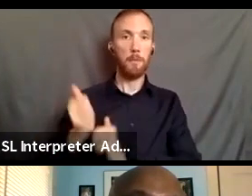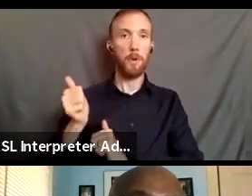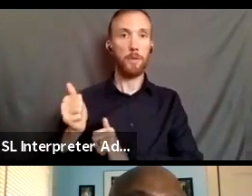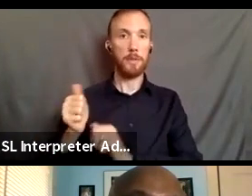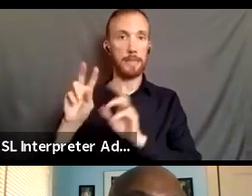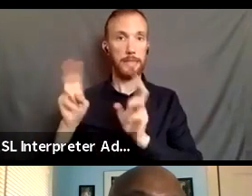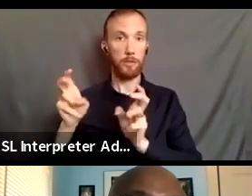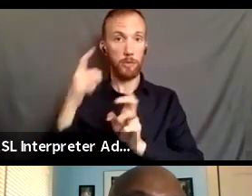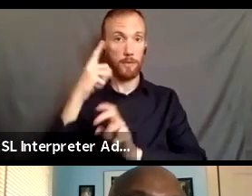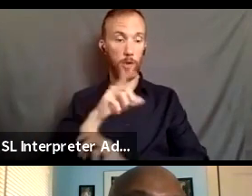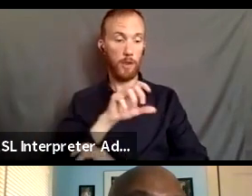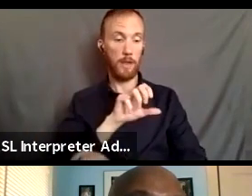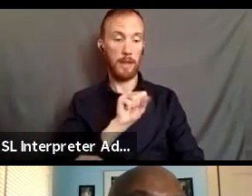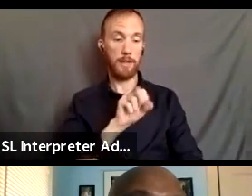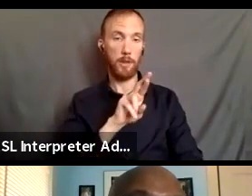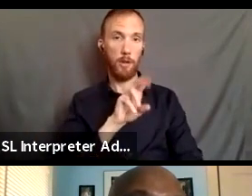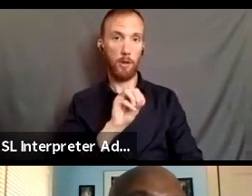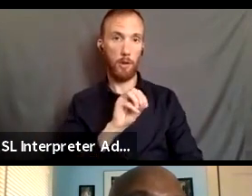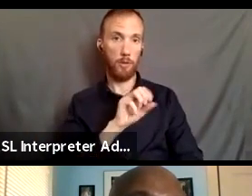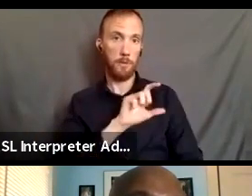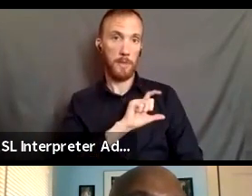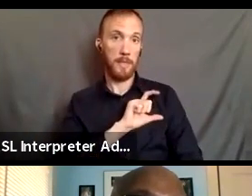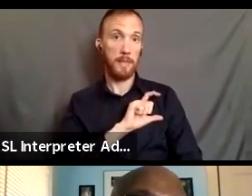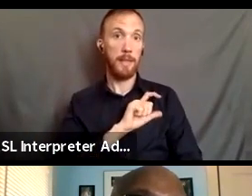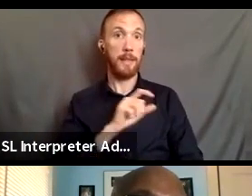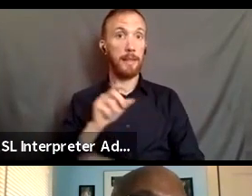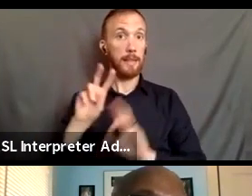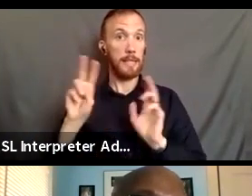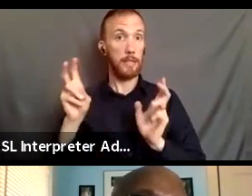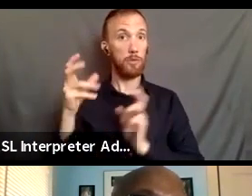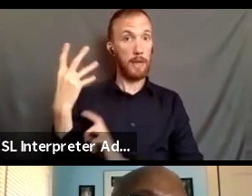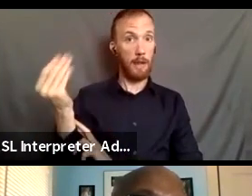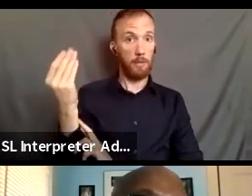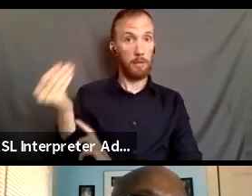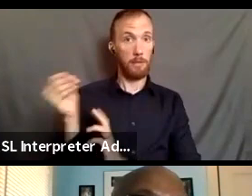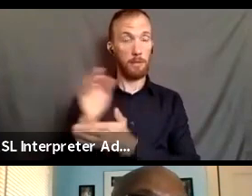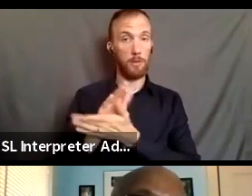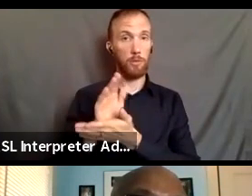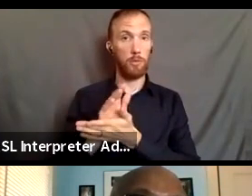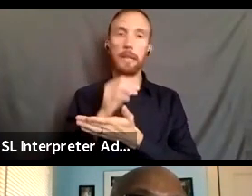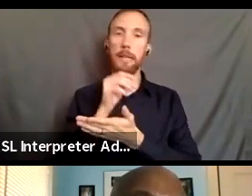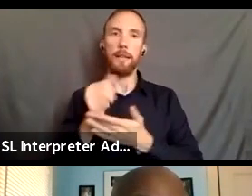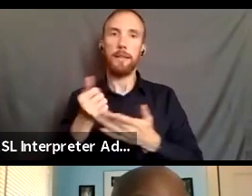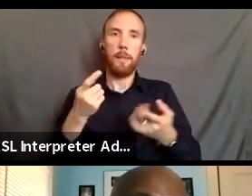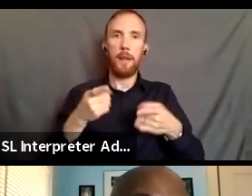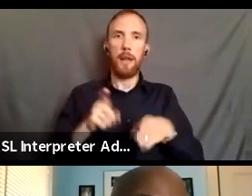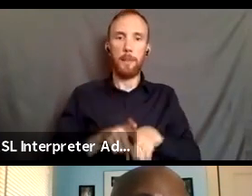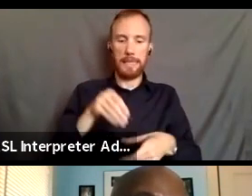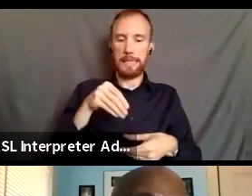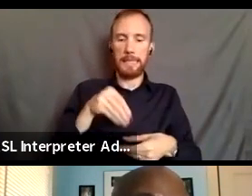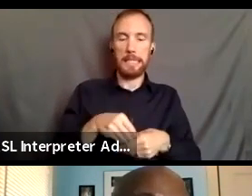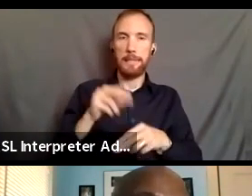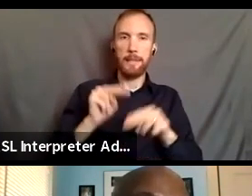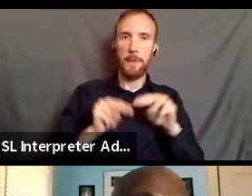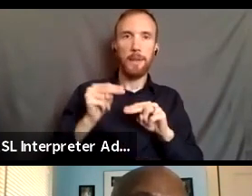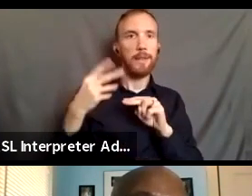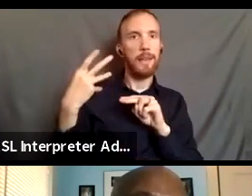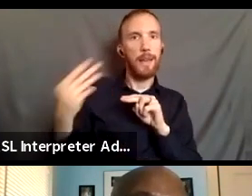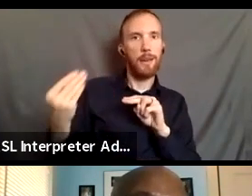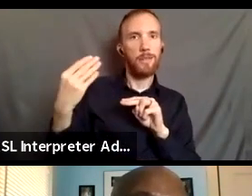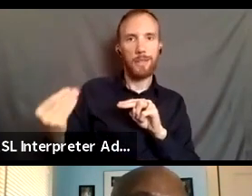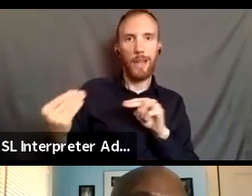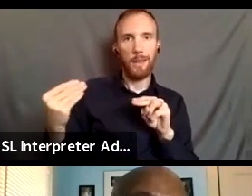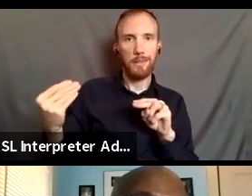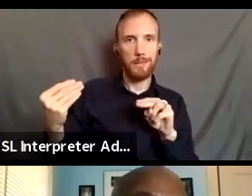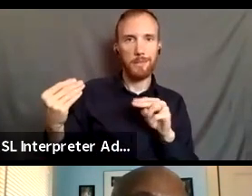outside of the building actually that's coming up a lot is the incidents are happening not in the building but outside the building and so what are some